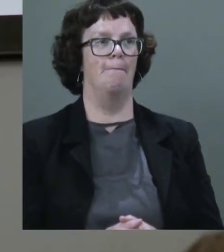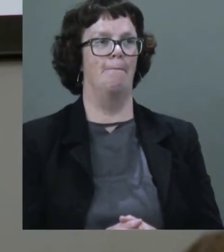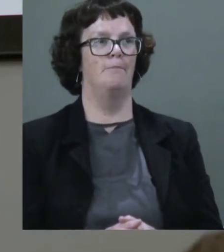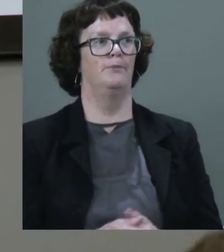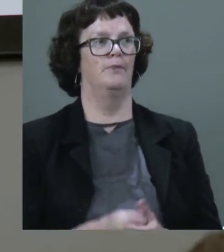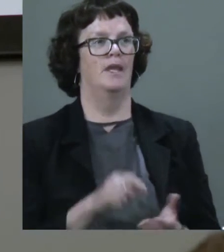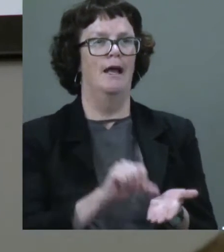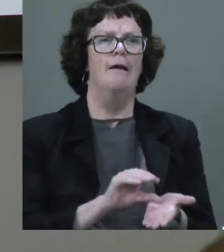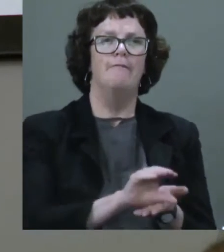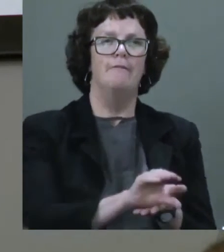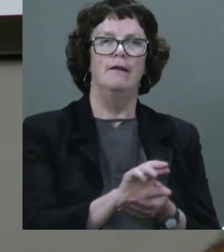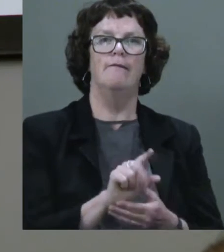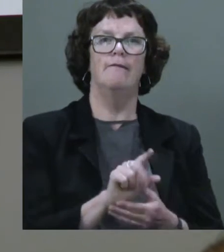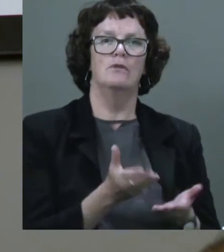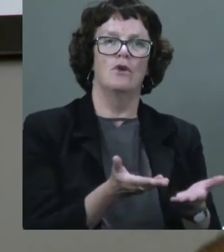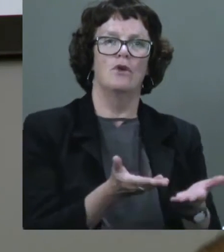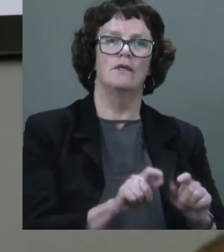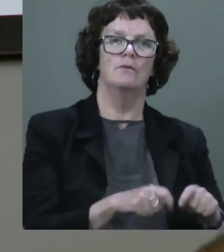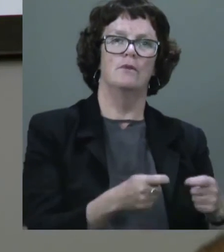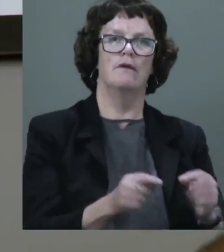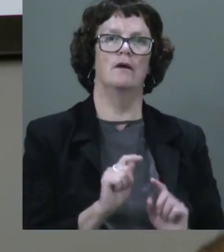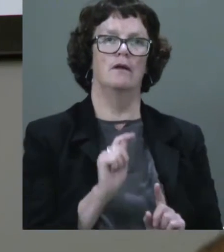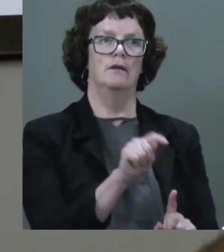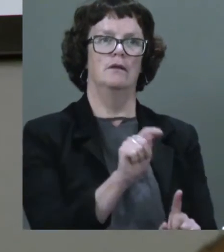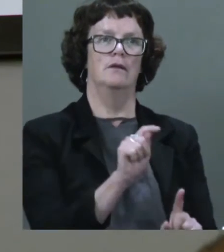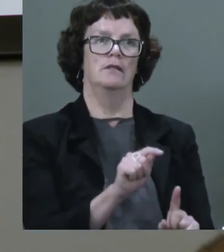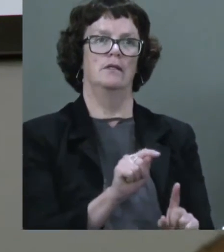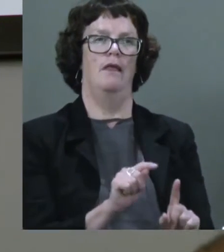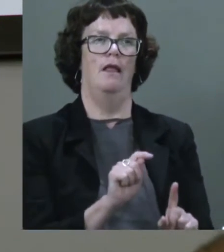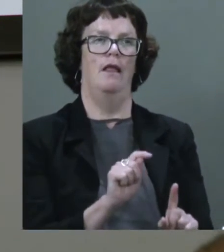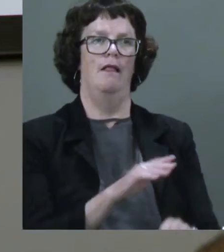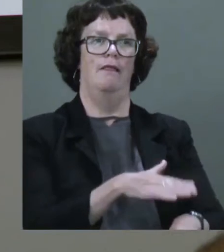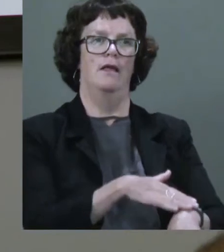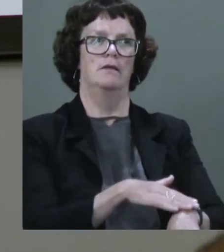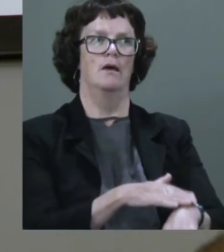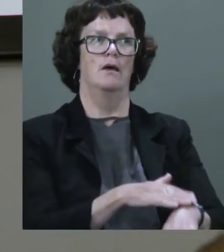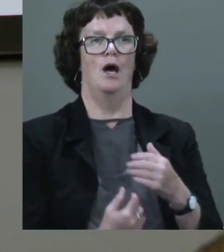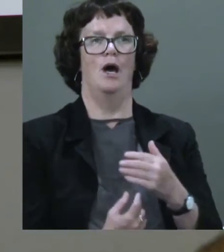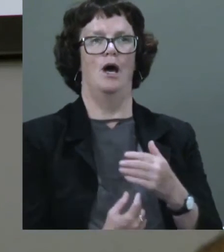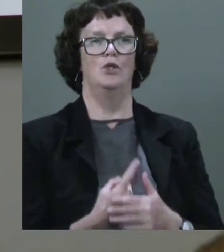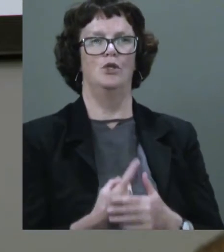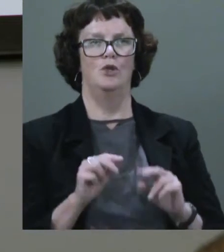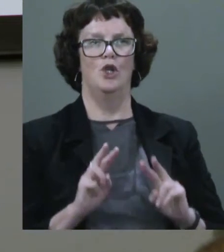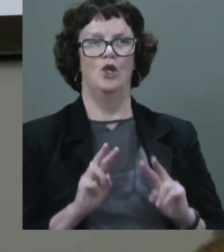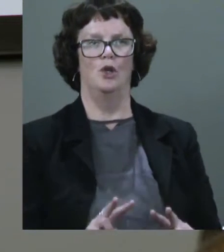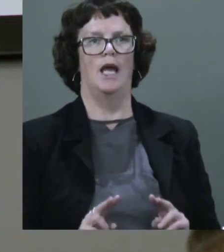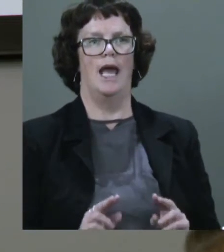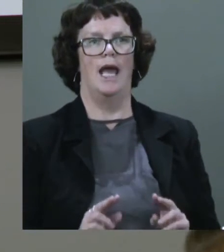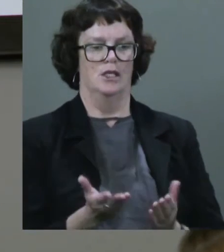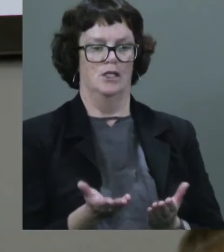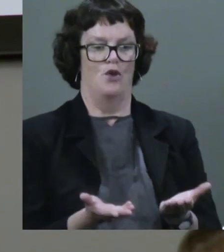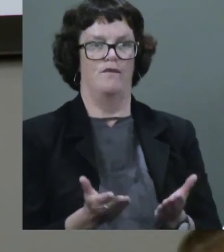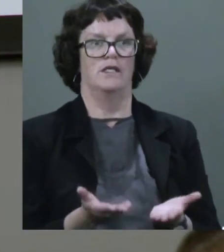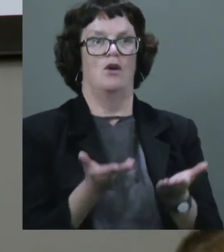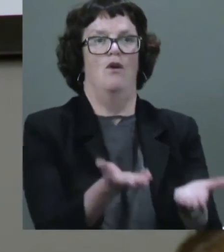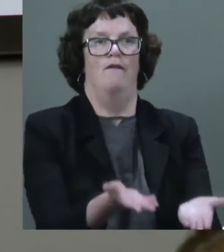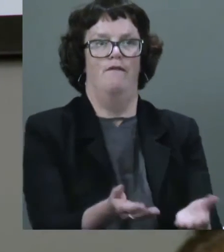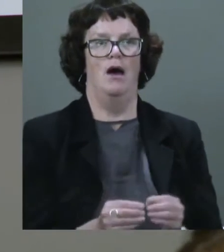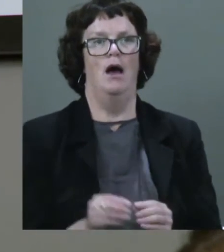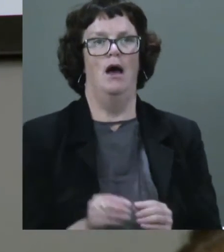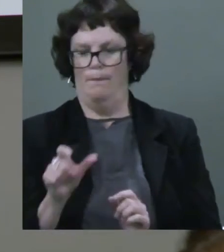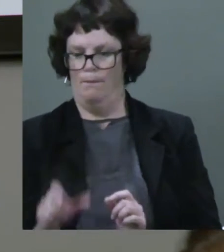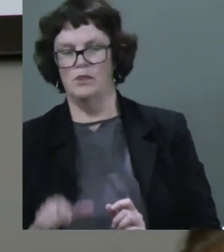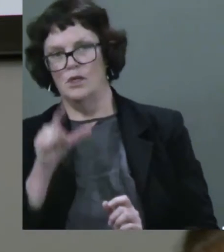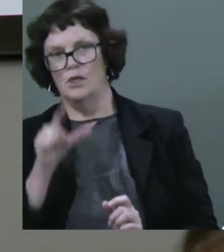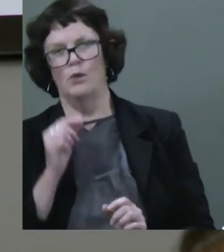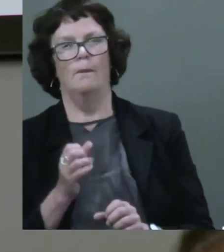funding for service providers, it was a chance to look at service offer and to make choices in a real